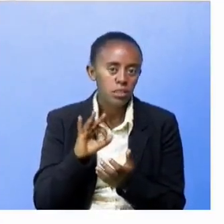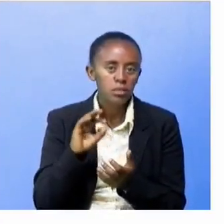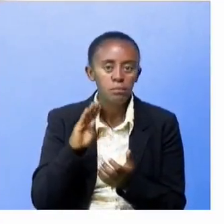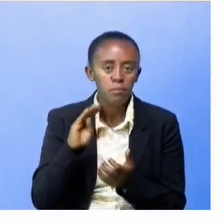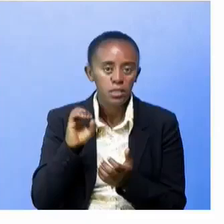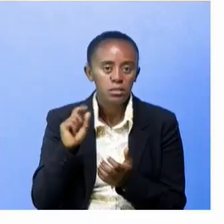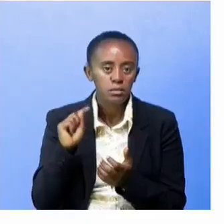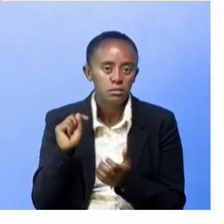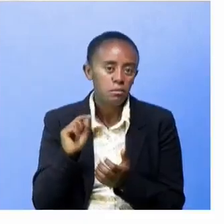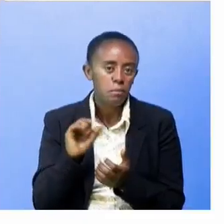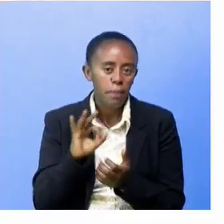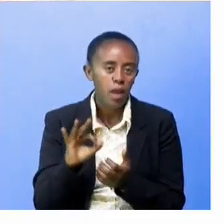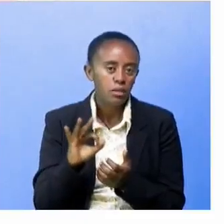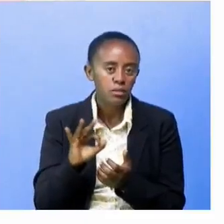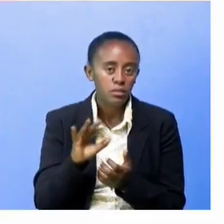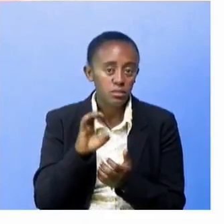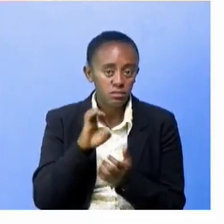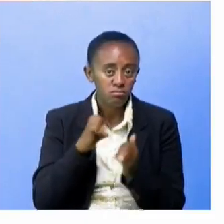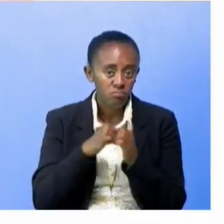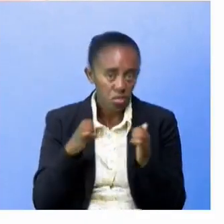job